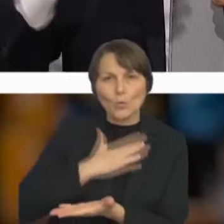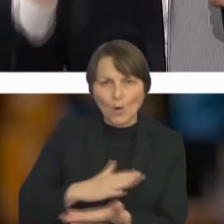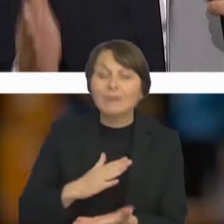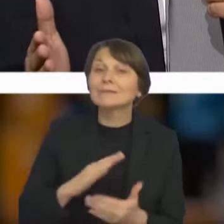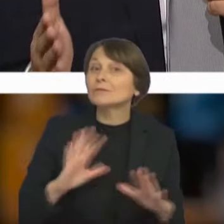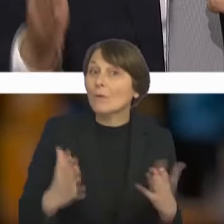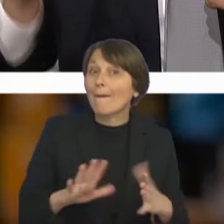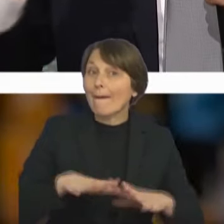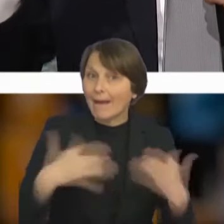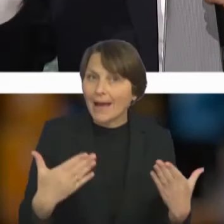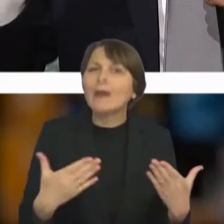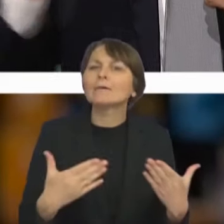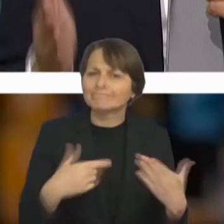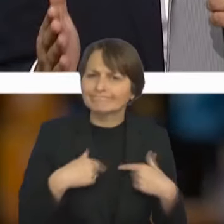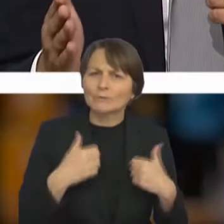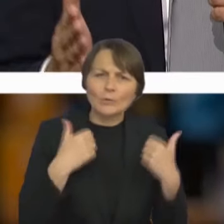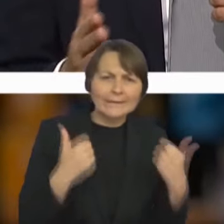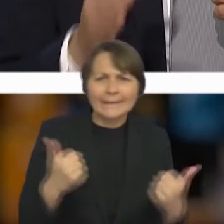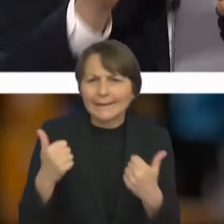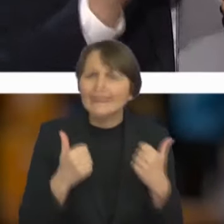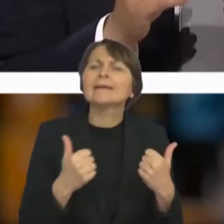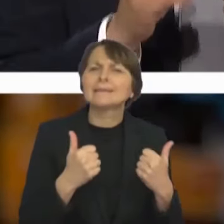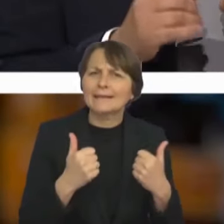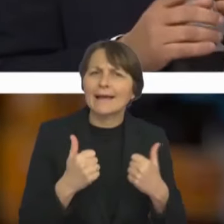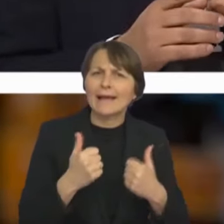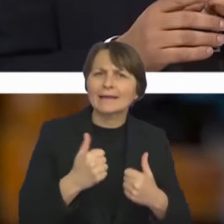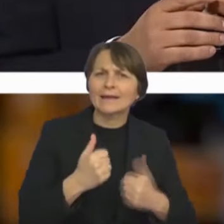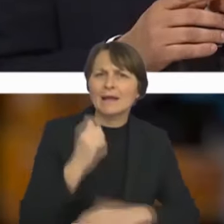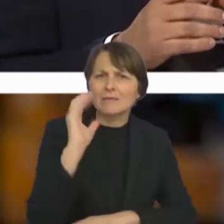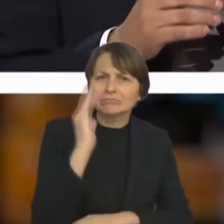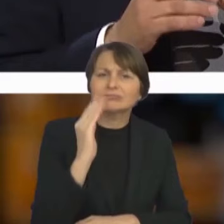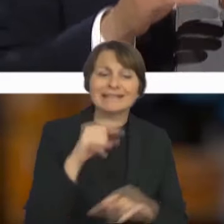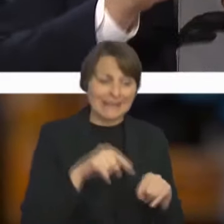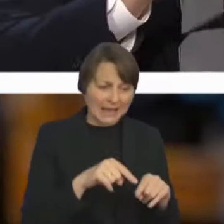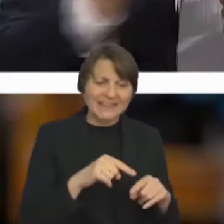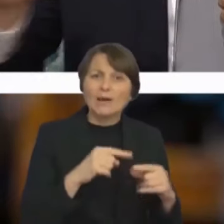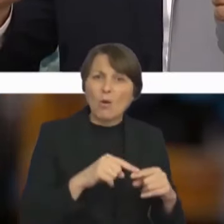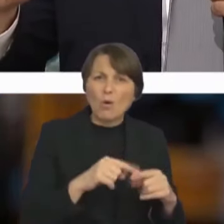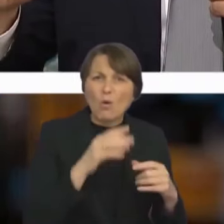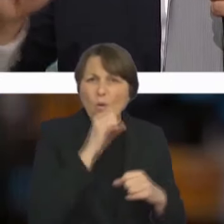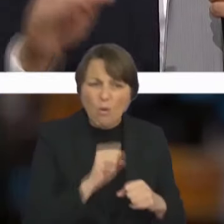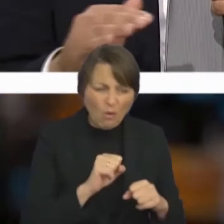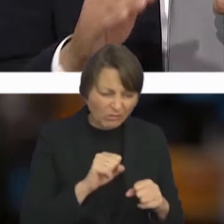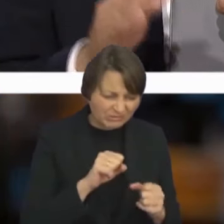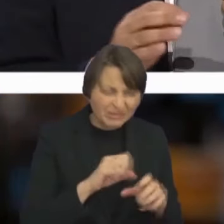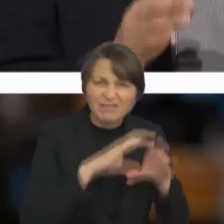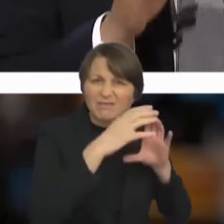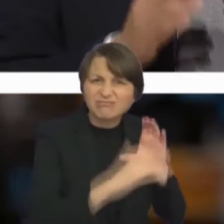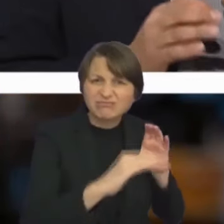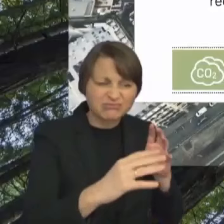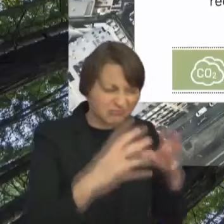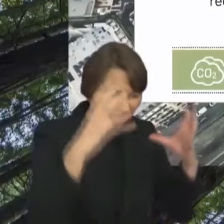the emissions of our vehicles when they're being used during their second life, as well as recycling. So this reduction throughout